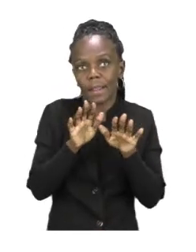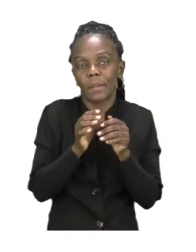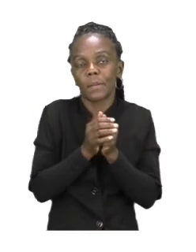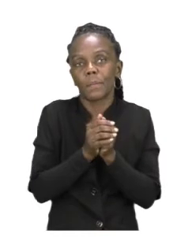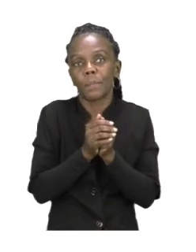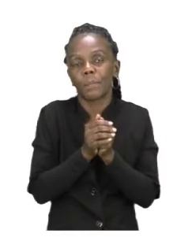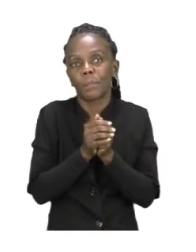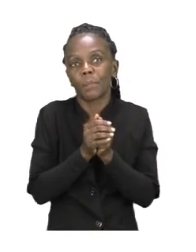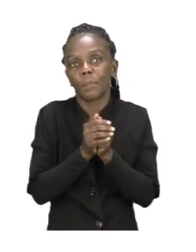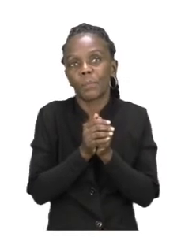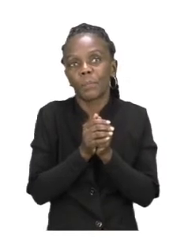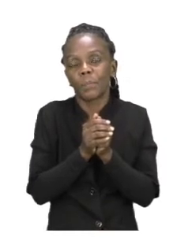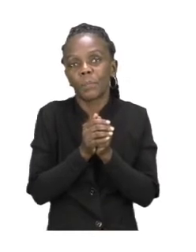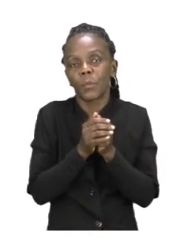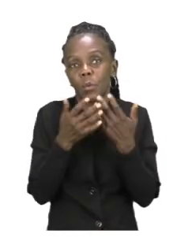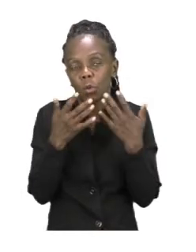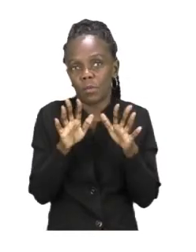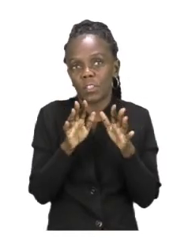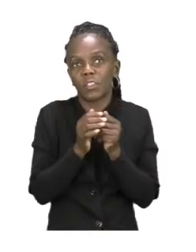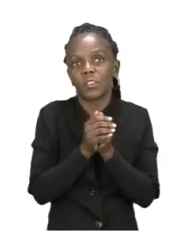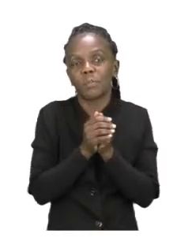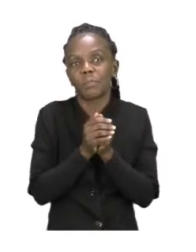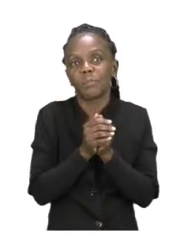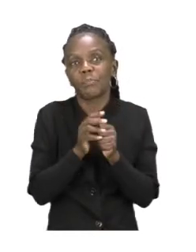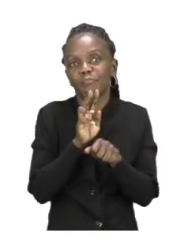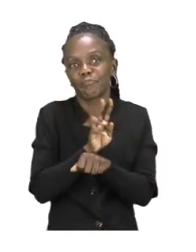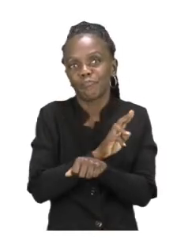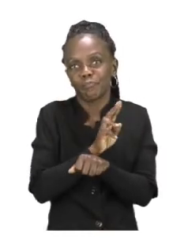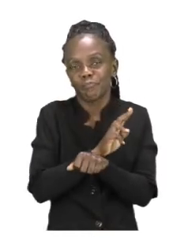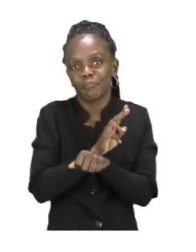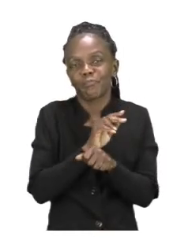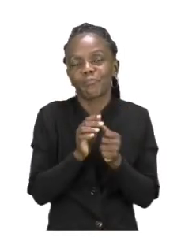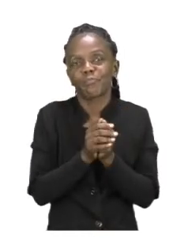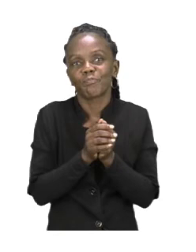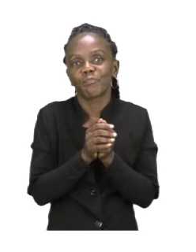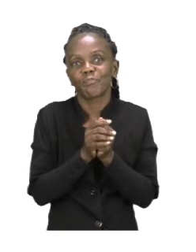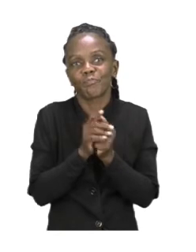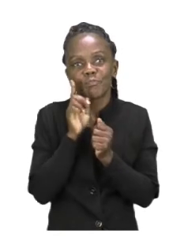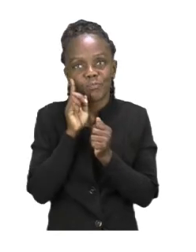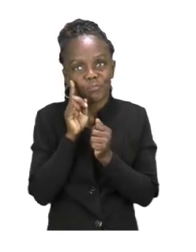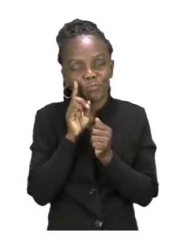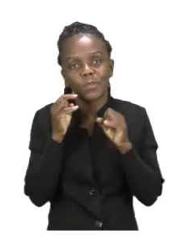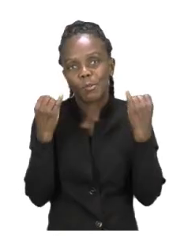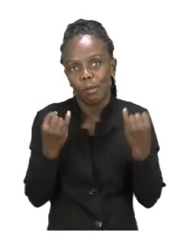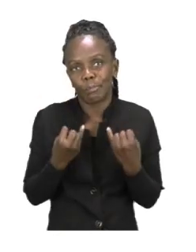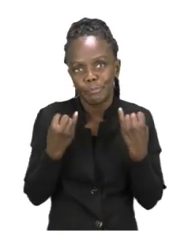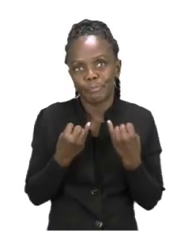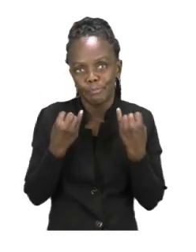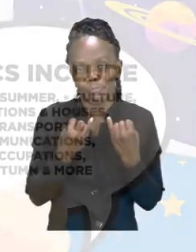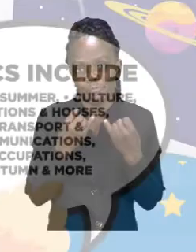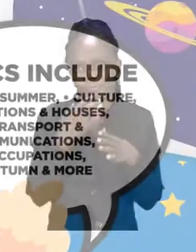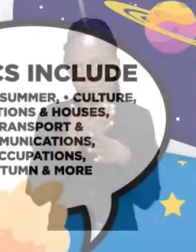just now when you are done with your exercise. Take care and enjoy our